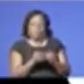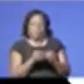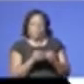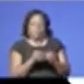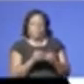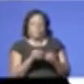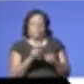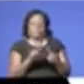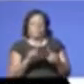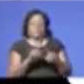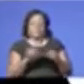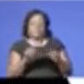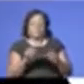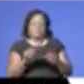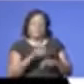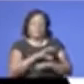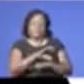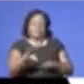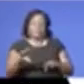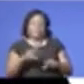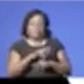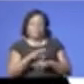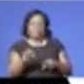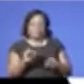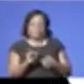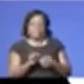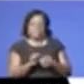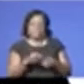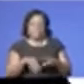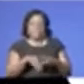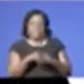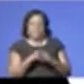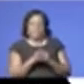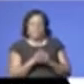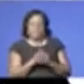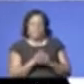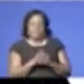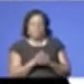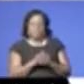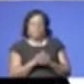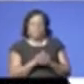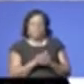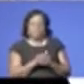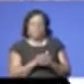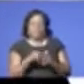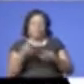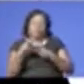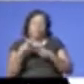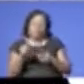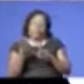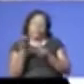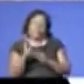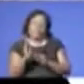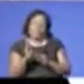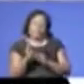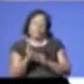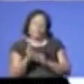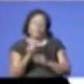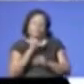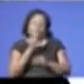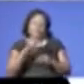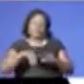constituencies. Mukesh Lapinder has that story coming out of the budget debate in Parliament. Grand Bahama is not without its